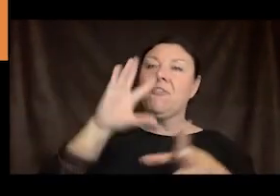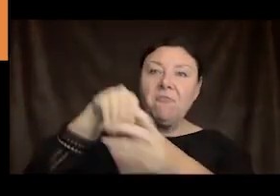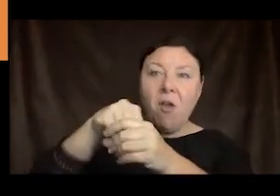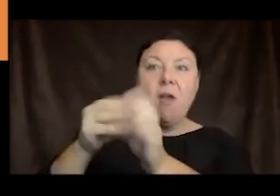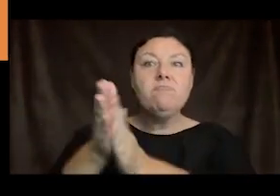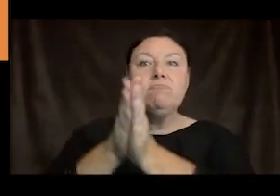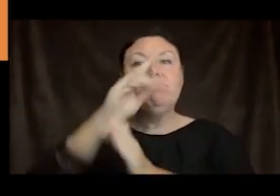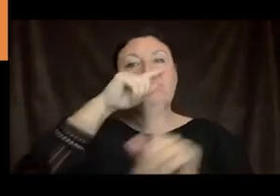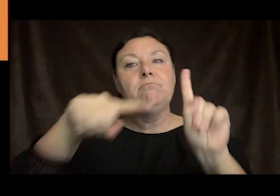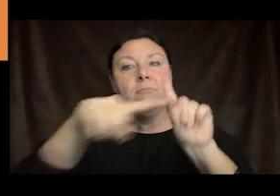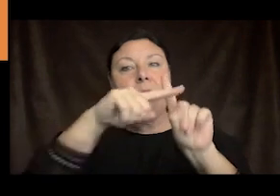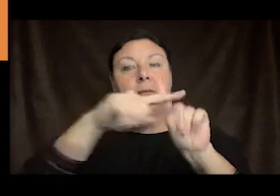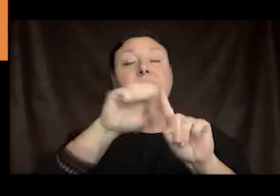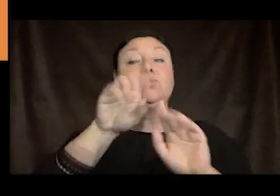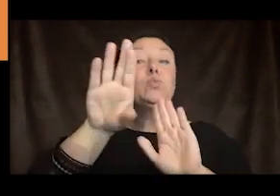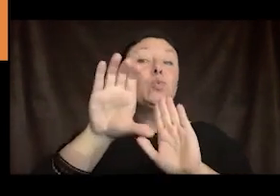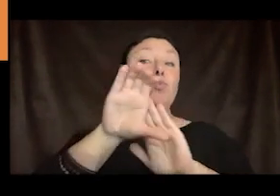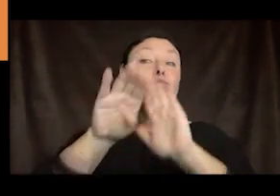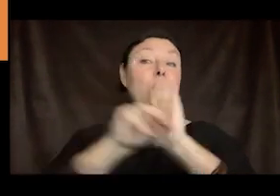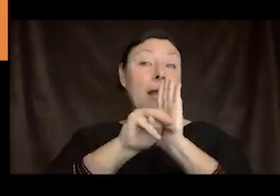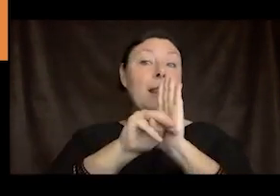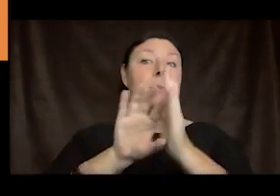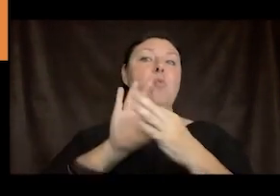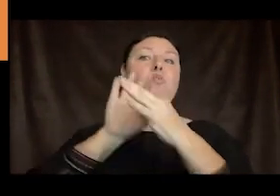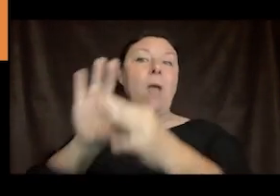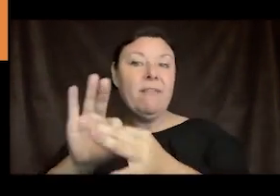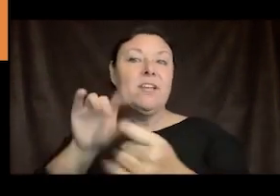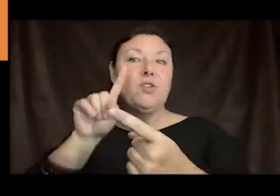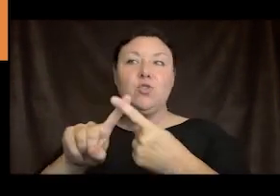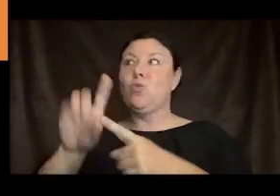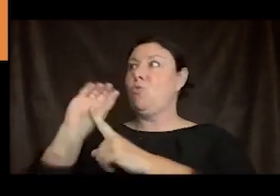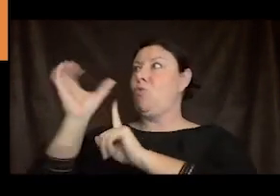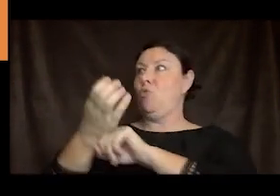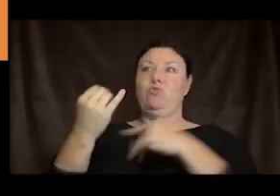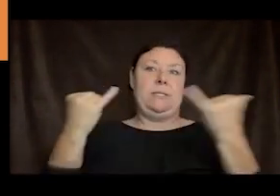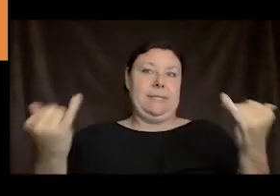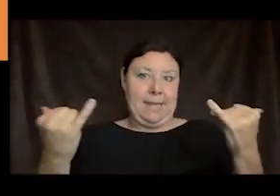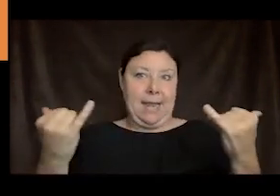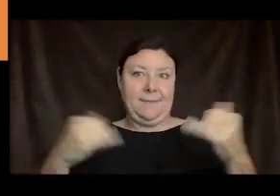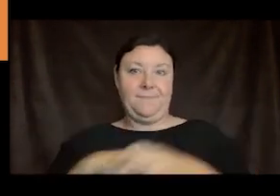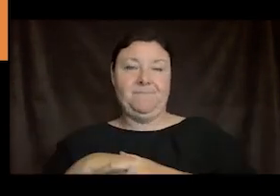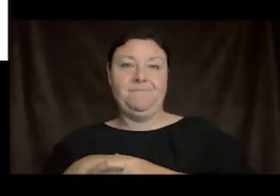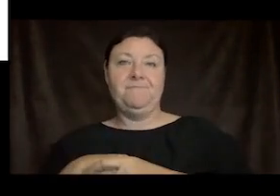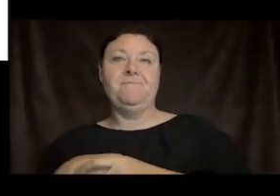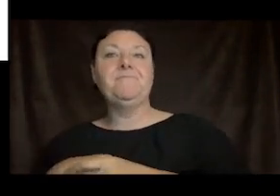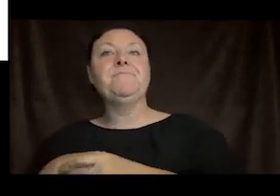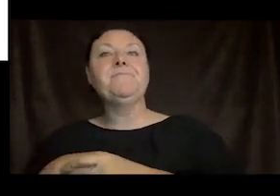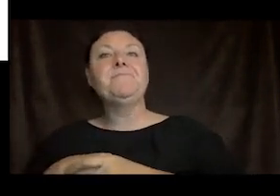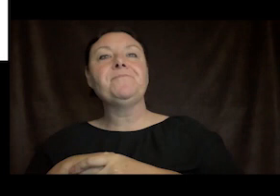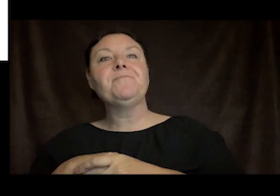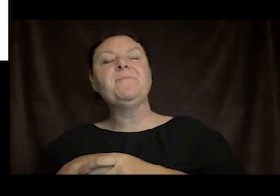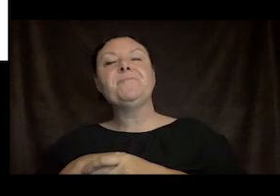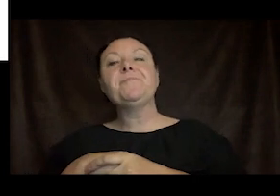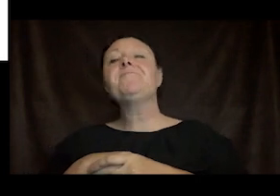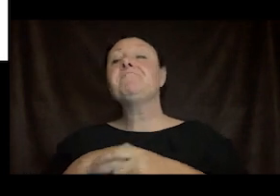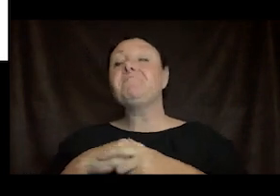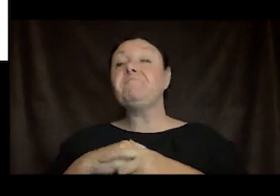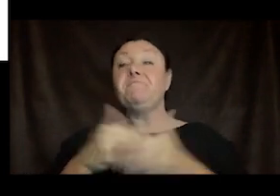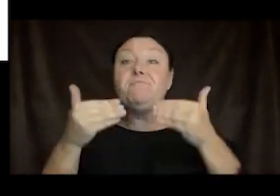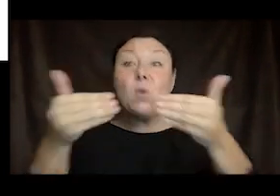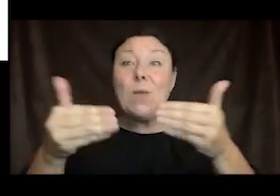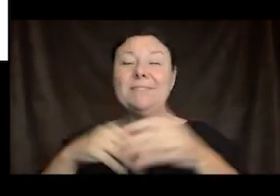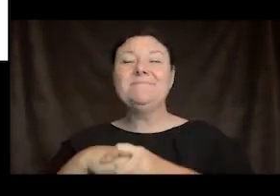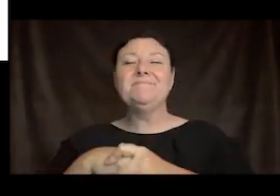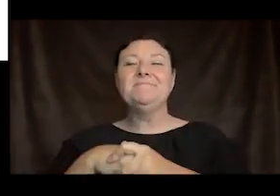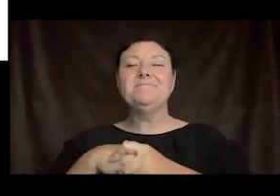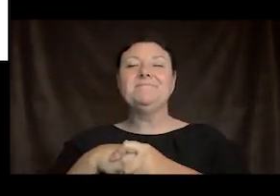that your curriculum is relevant to the things that we see happening culturally today. So let's just jump right